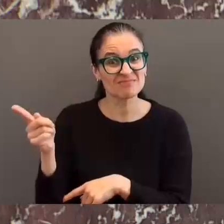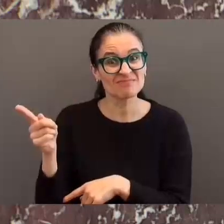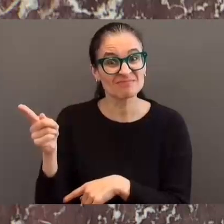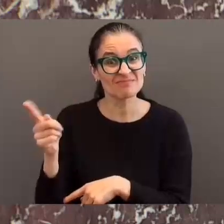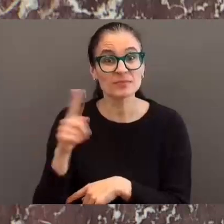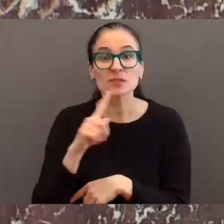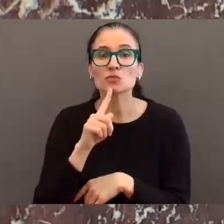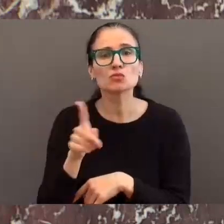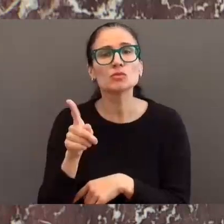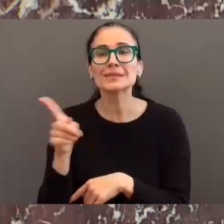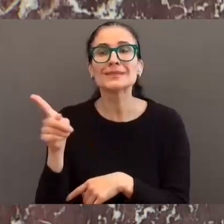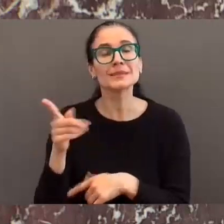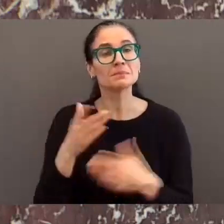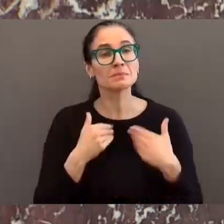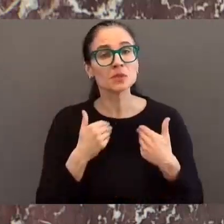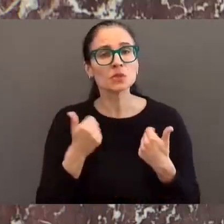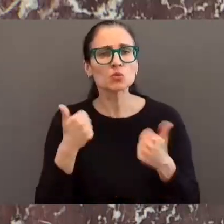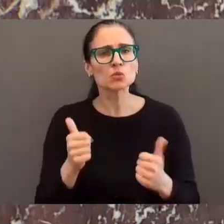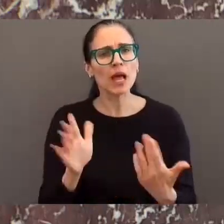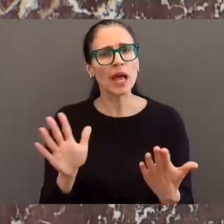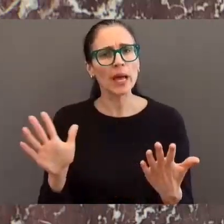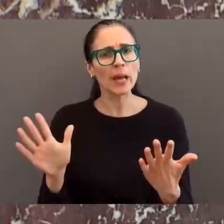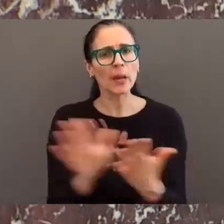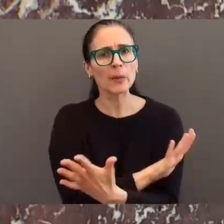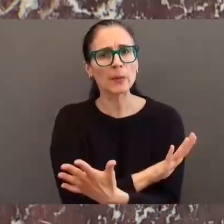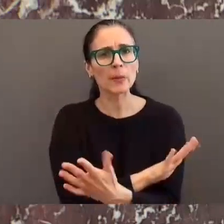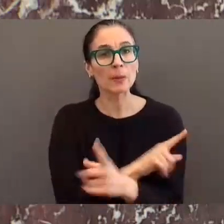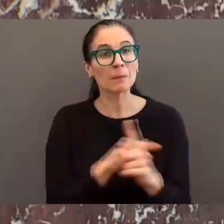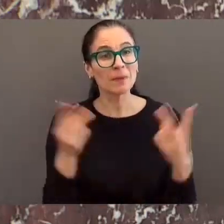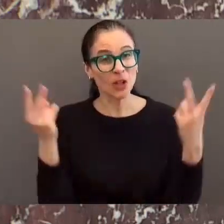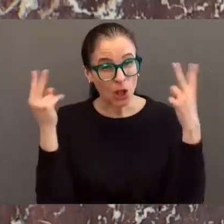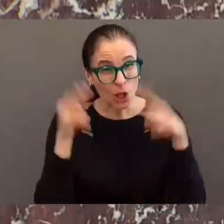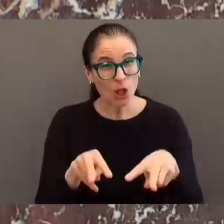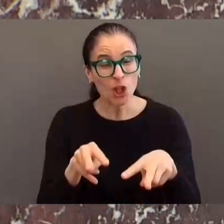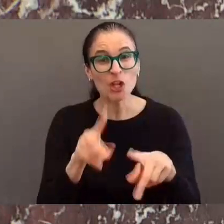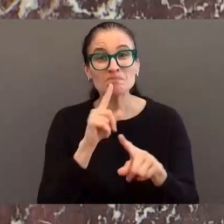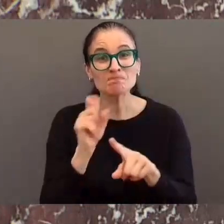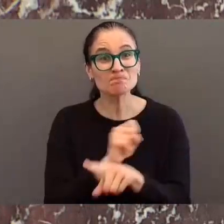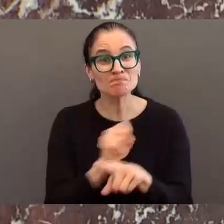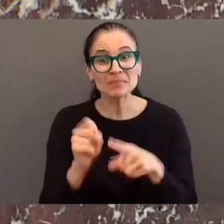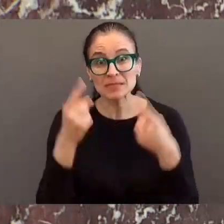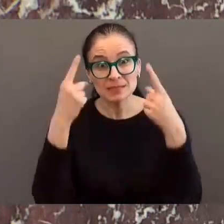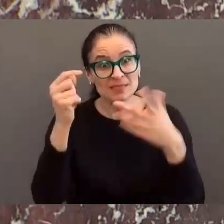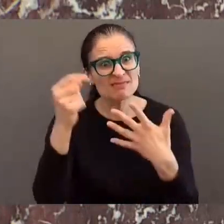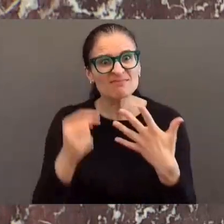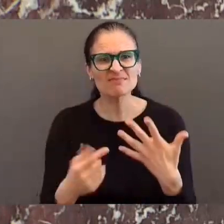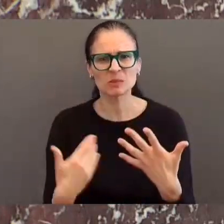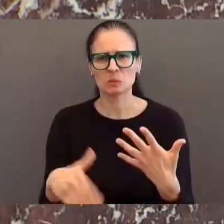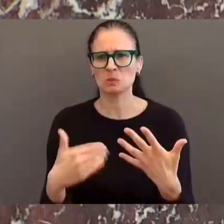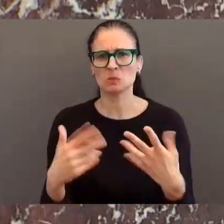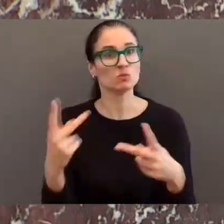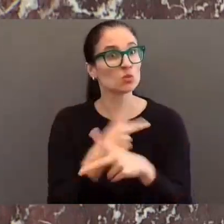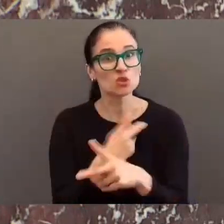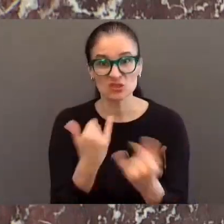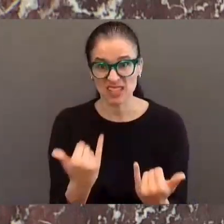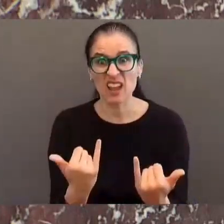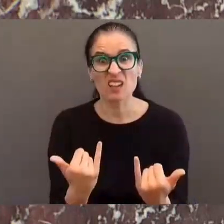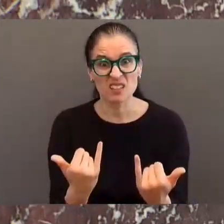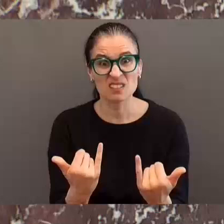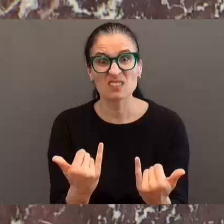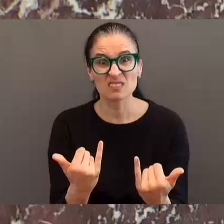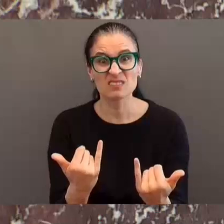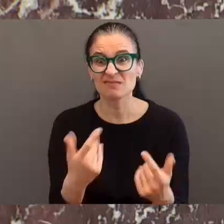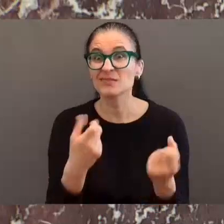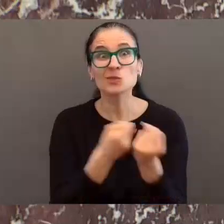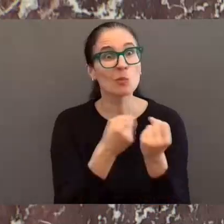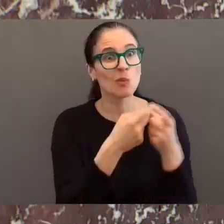Outcomes are worse. Supports are being cut. across this province, to the point we now have